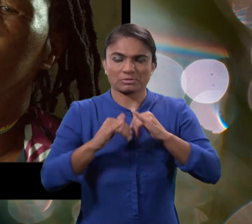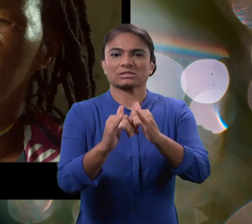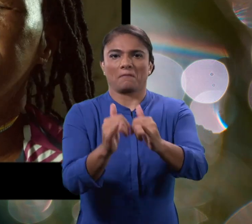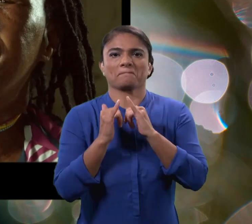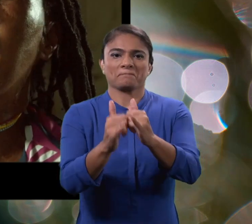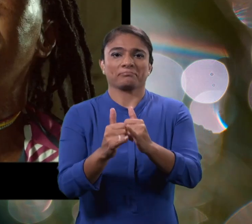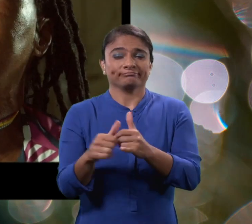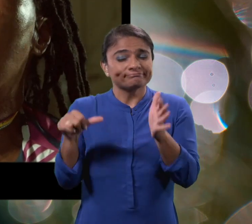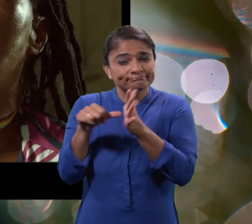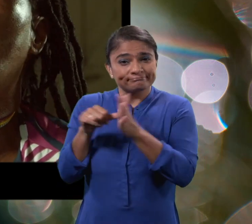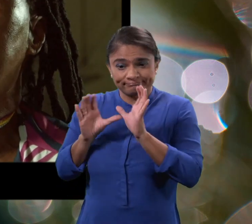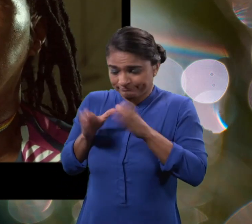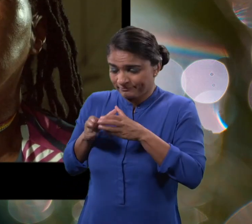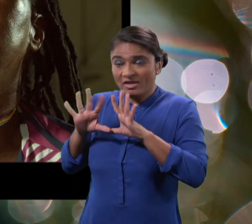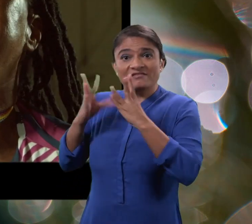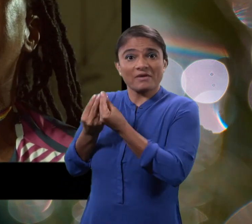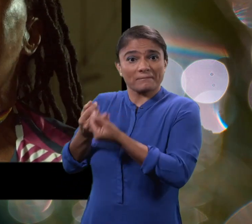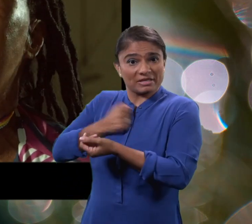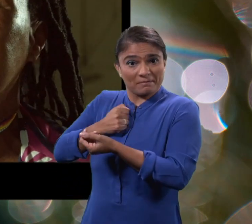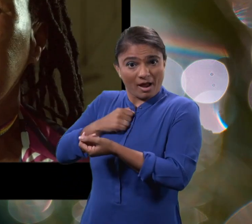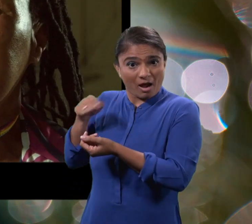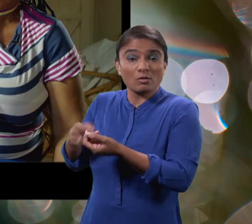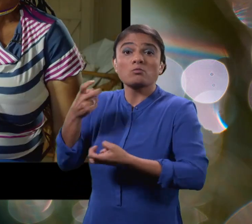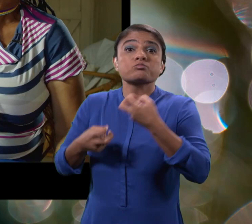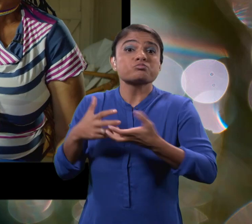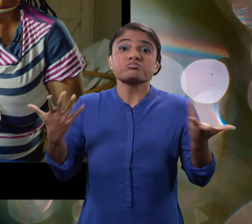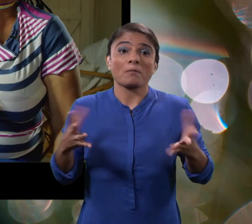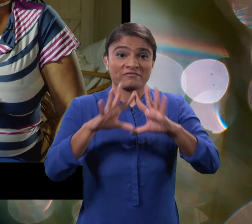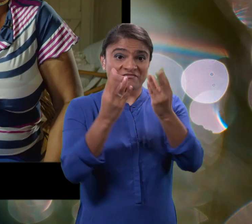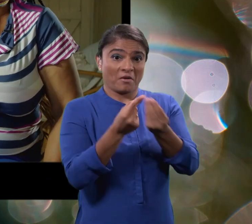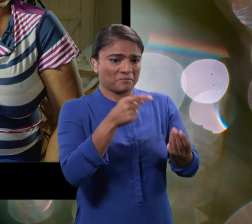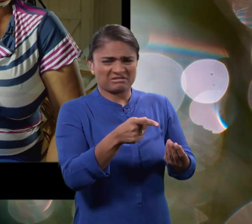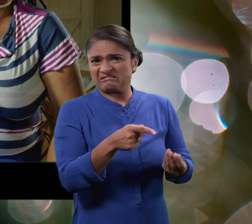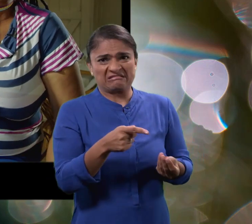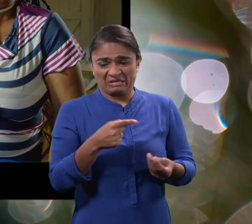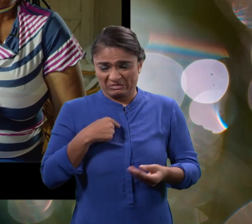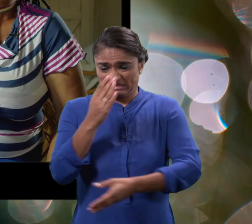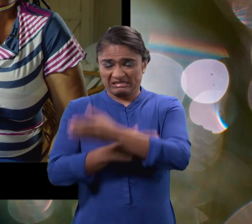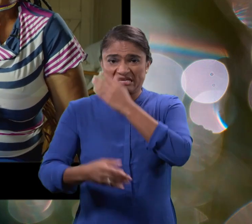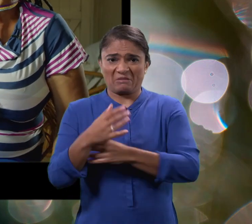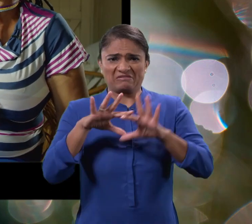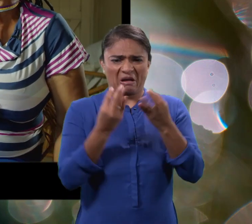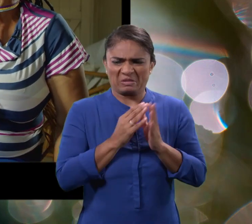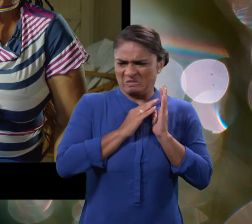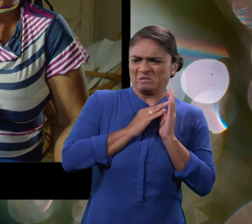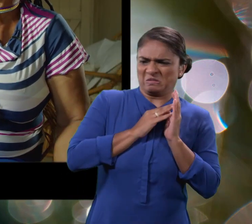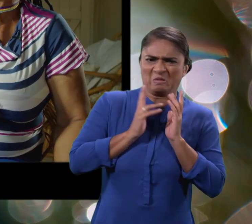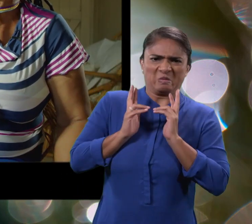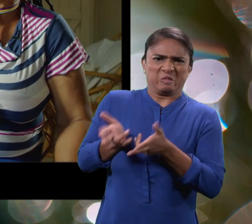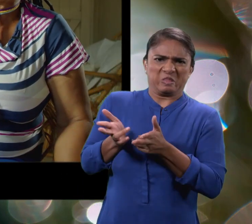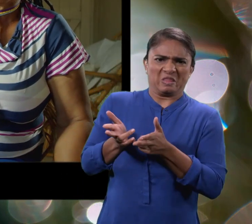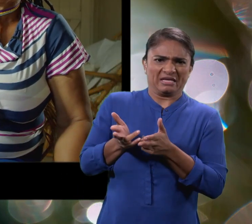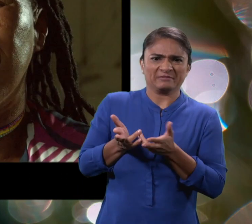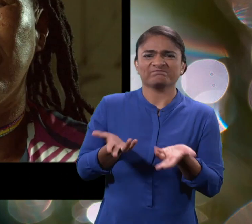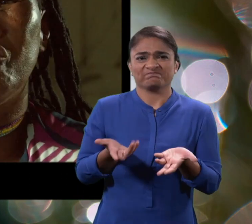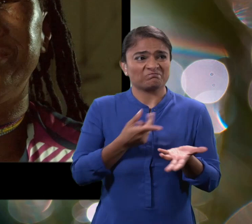I-West especially abantu bakokwenu kusinengxaki yeefemeli zethu, azisithandi xa